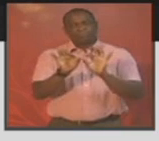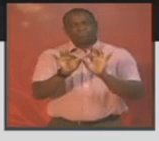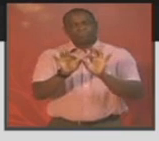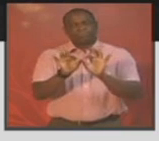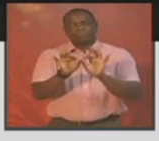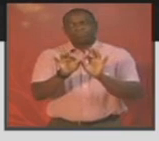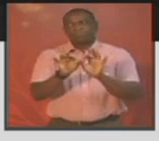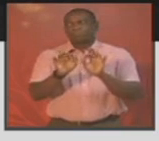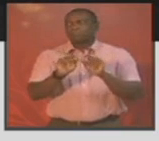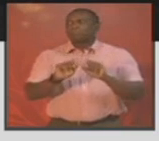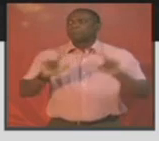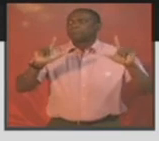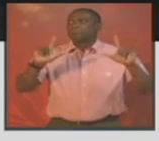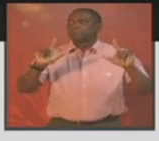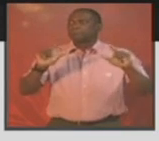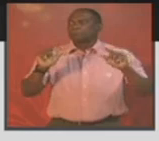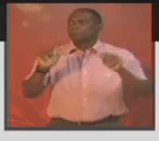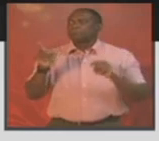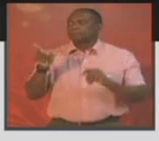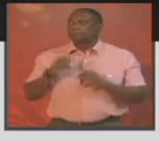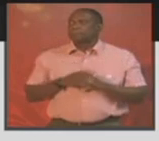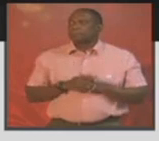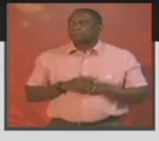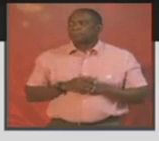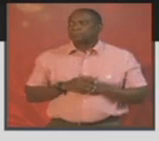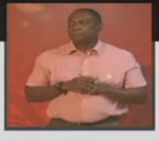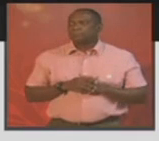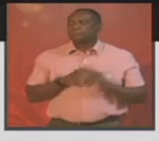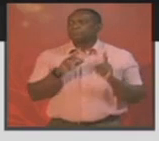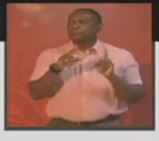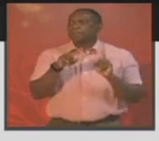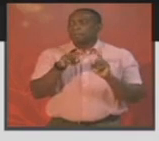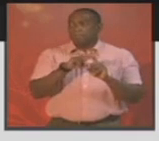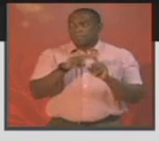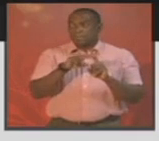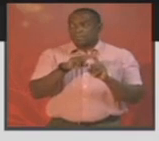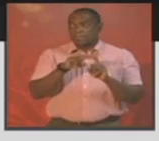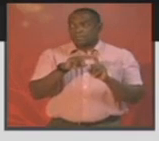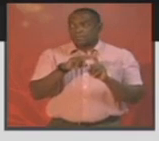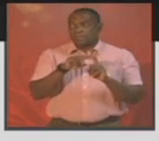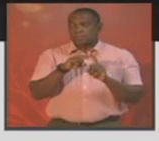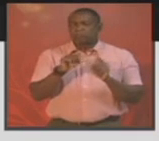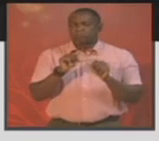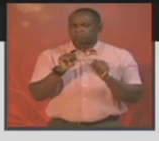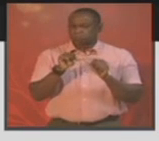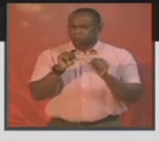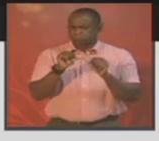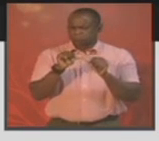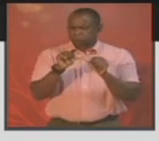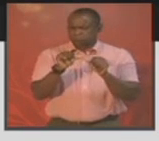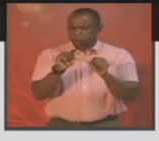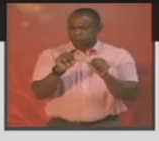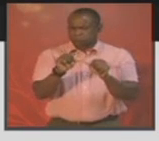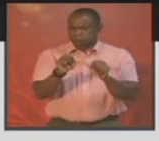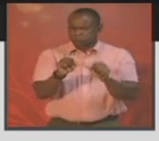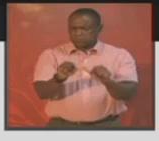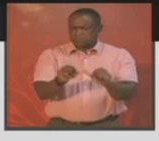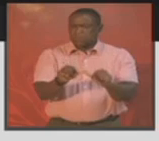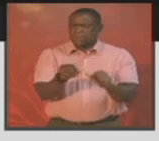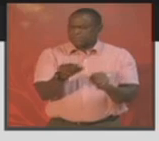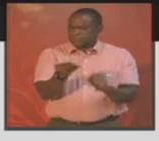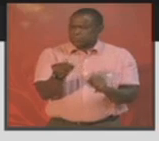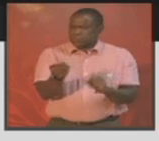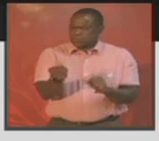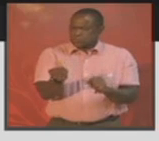please. The positives remain basically as we've been describing them over the past few weeks,